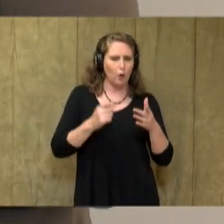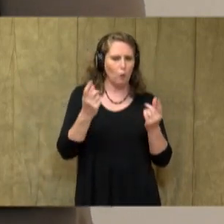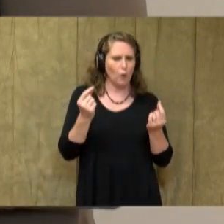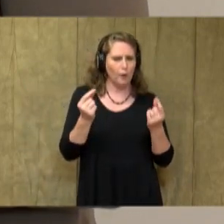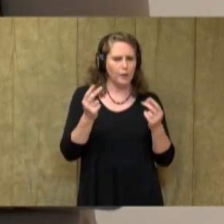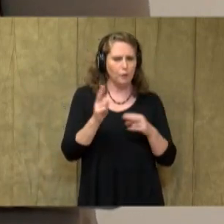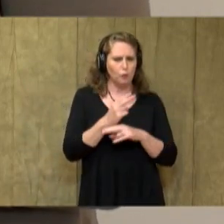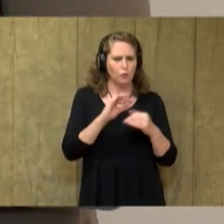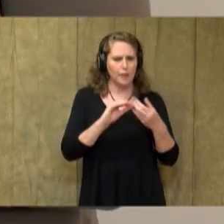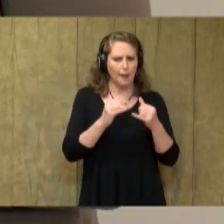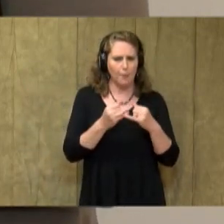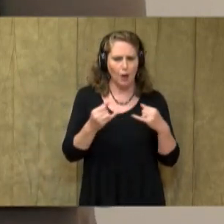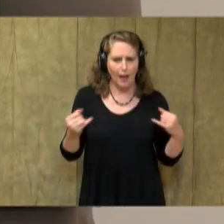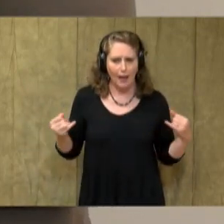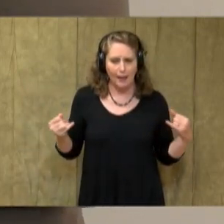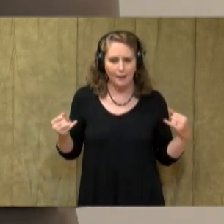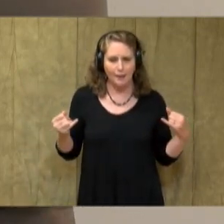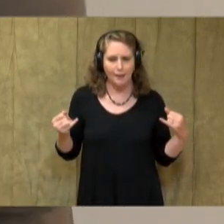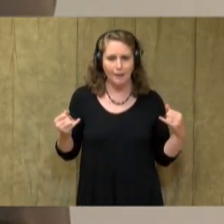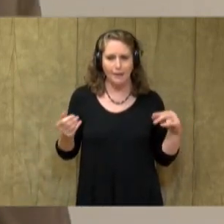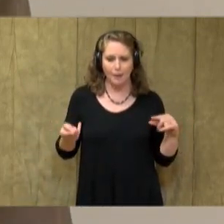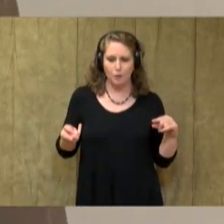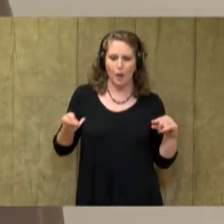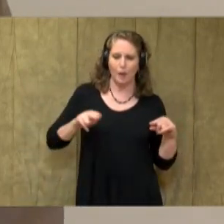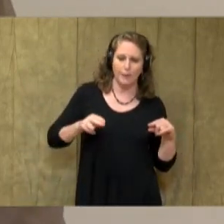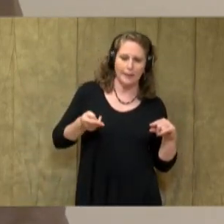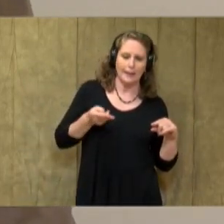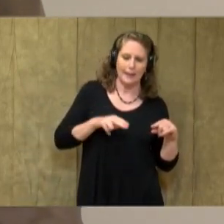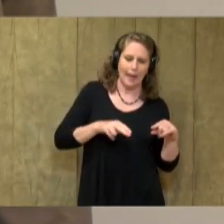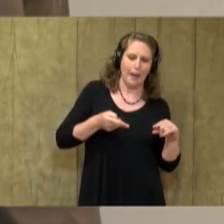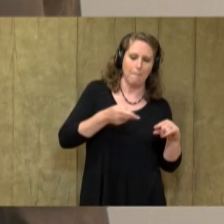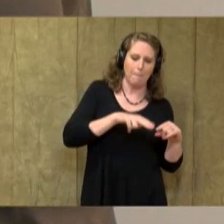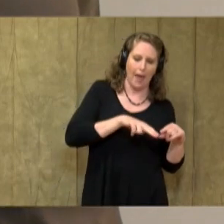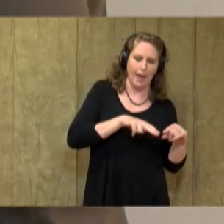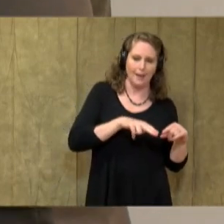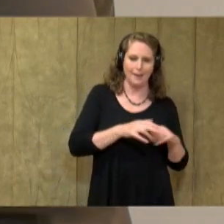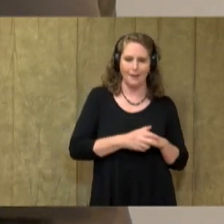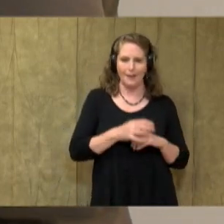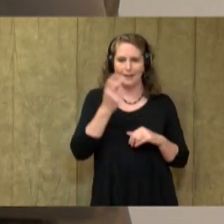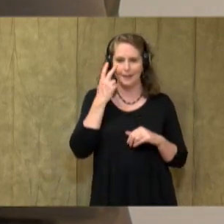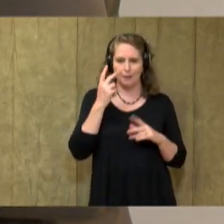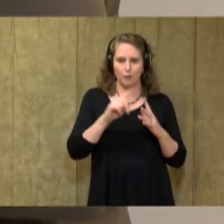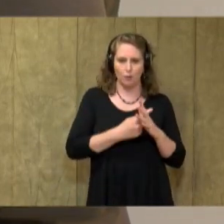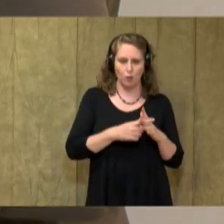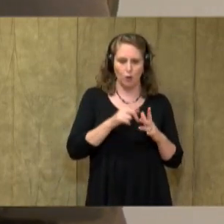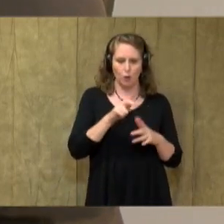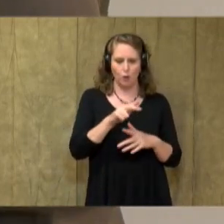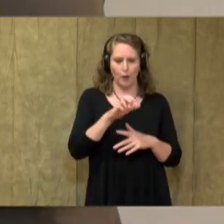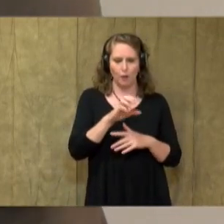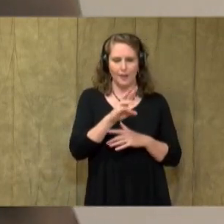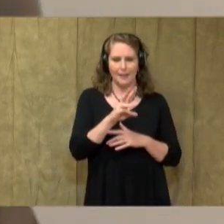open number line? You would have to count back. So see right here, we started out with